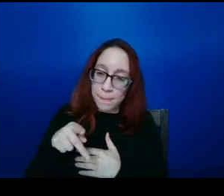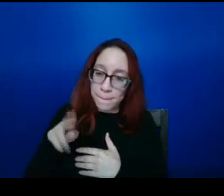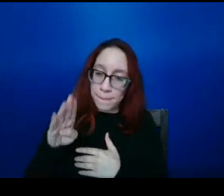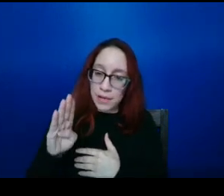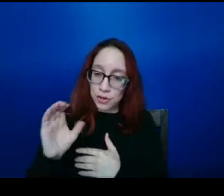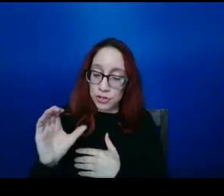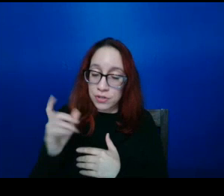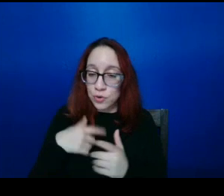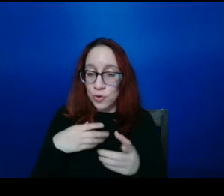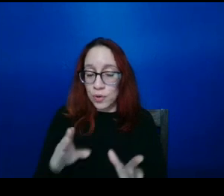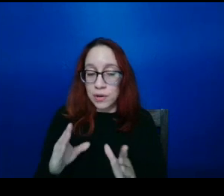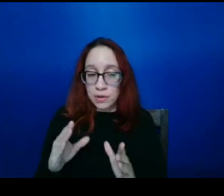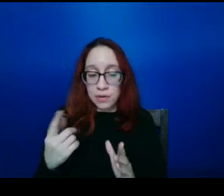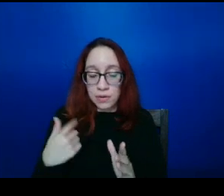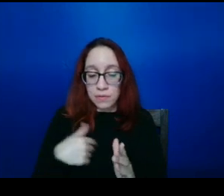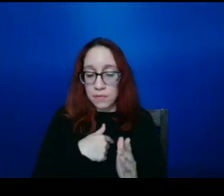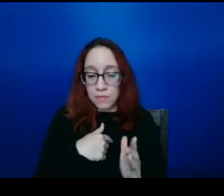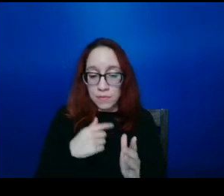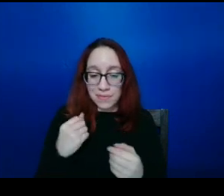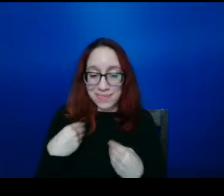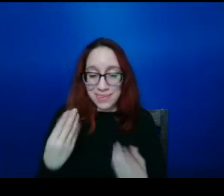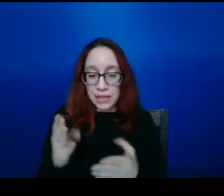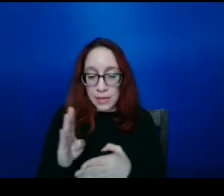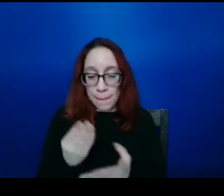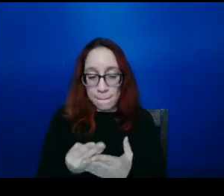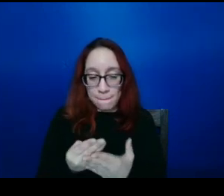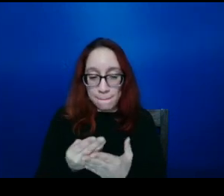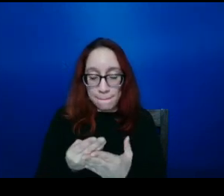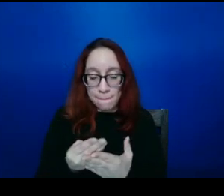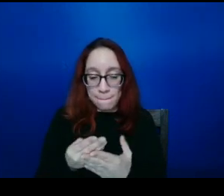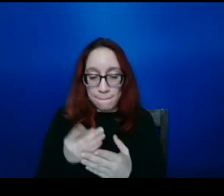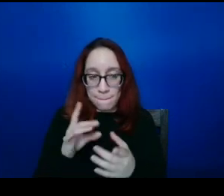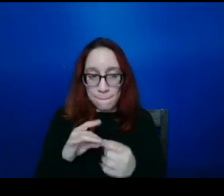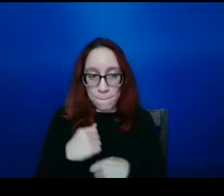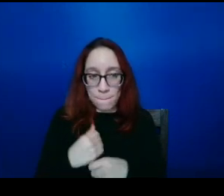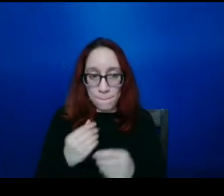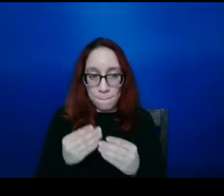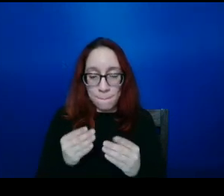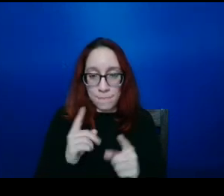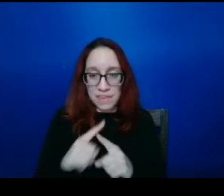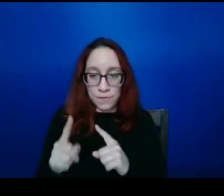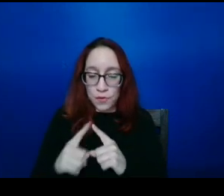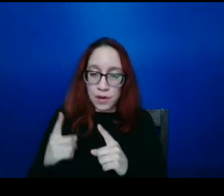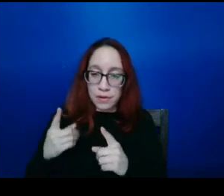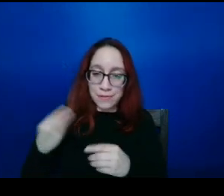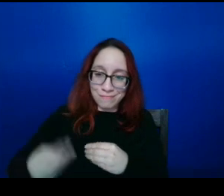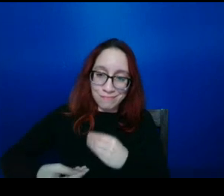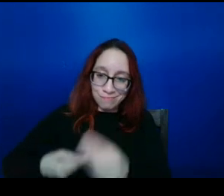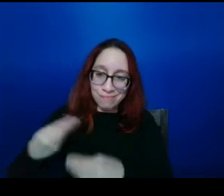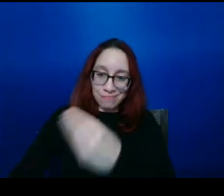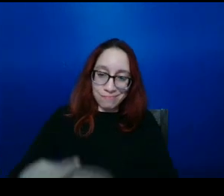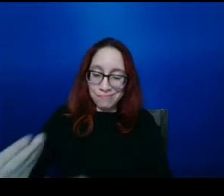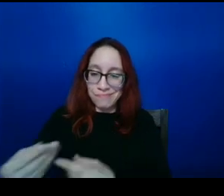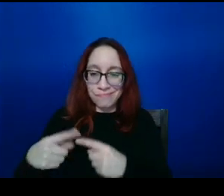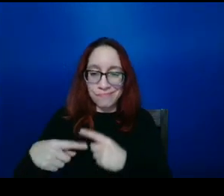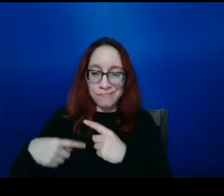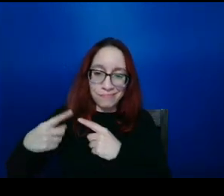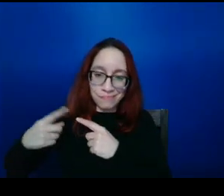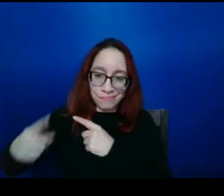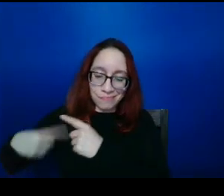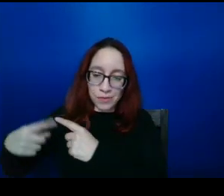And one of the ways we can issue those funding is potentially creating multiple rounds of funding. So for example, we can have